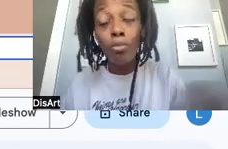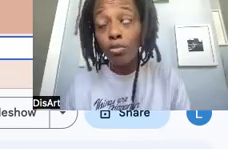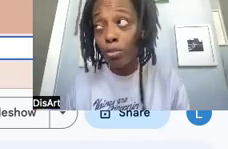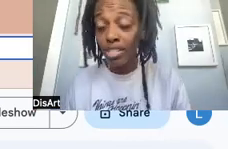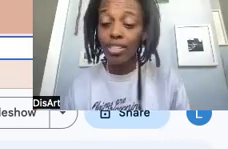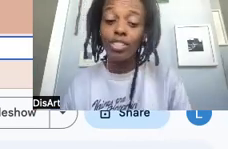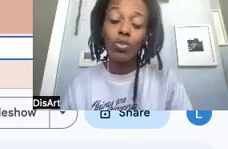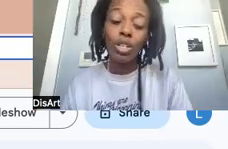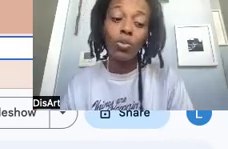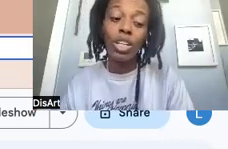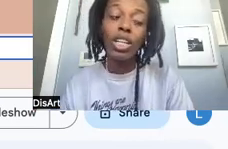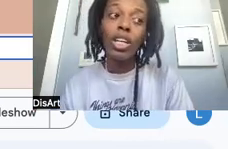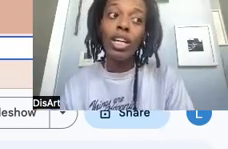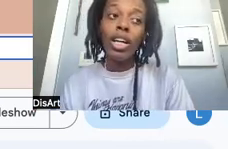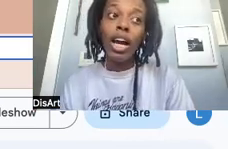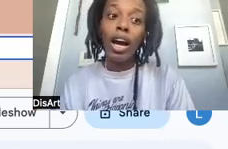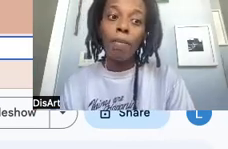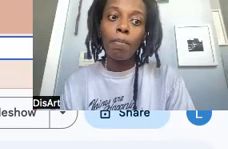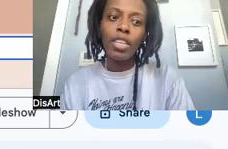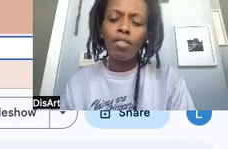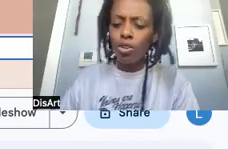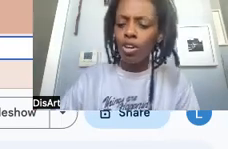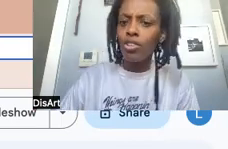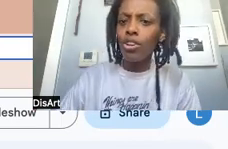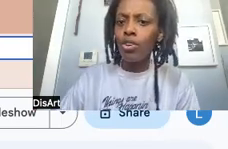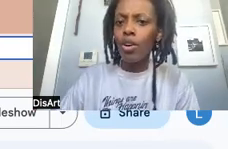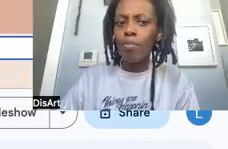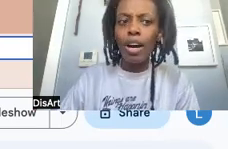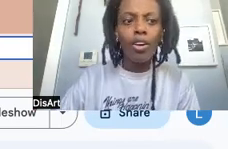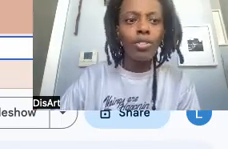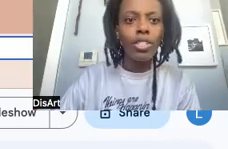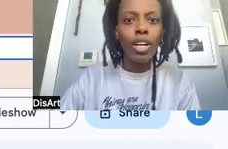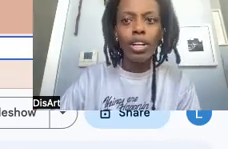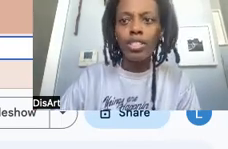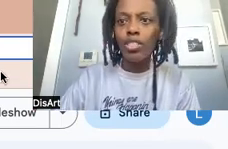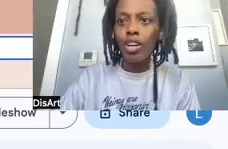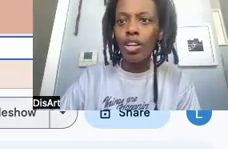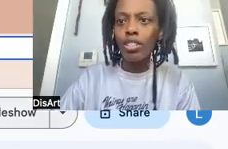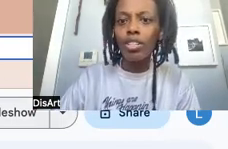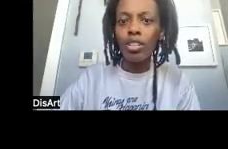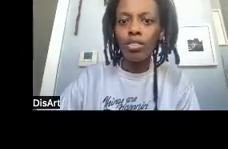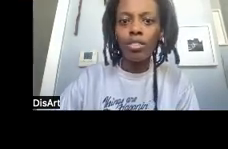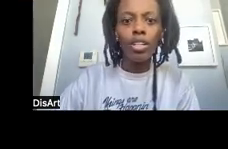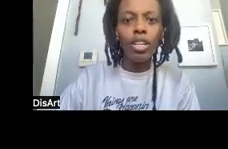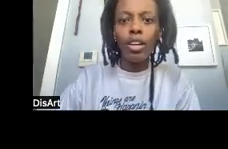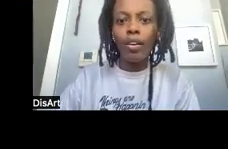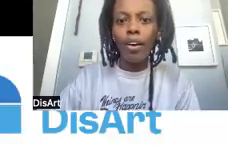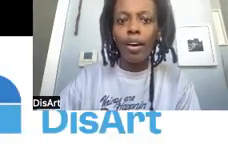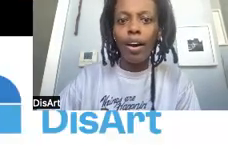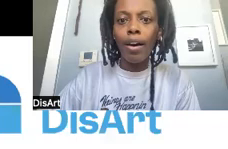So it's been a beautiful process since 2020. If you all know about Disart,